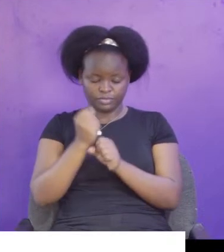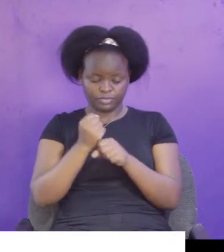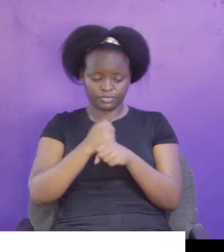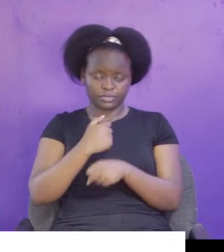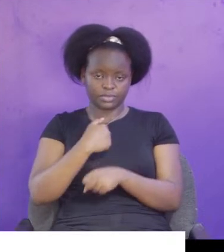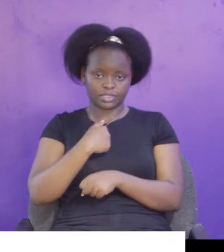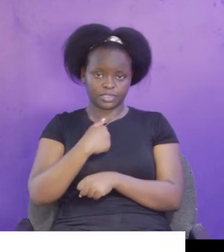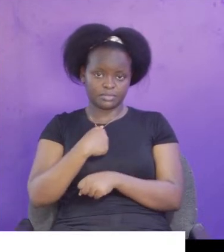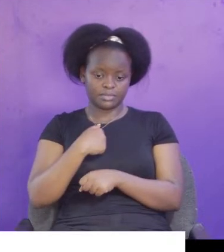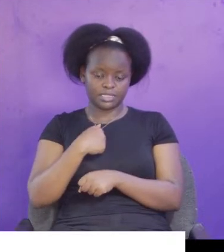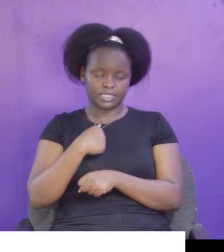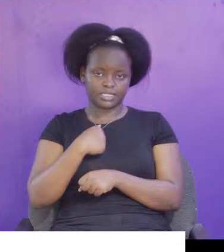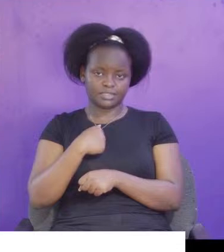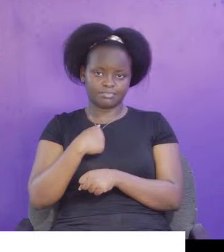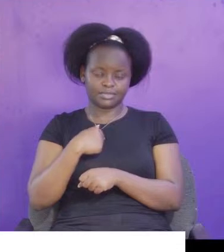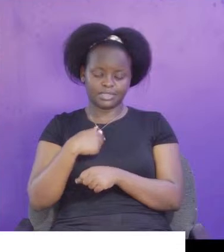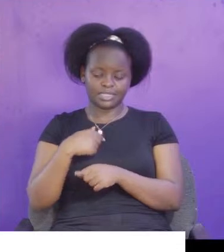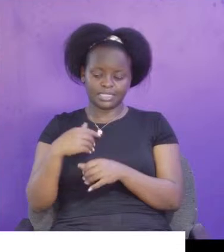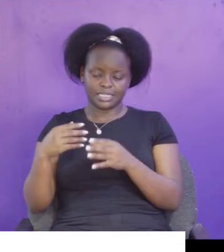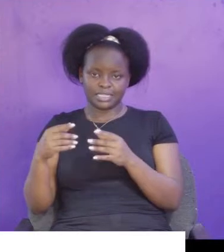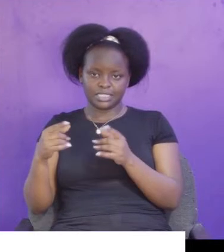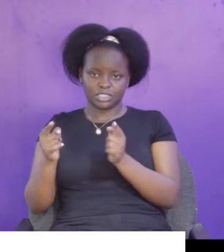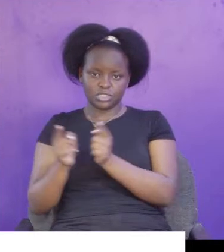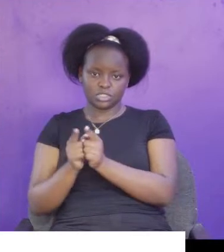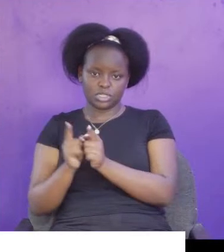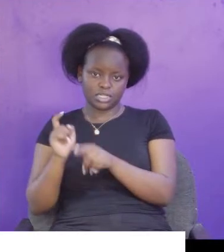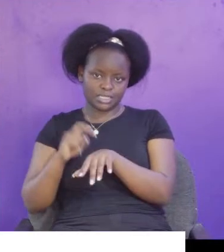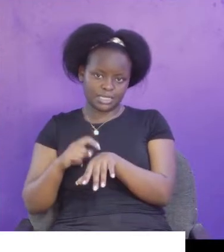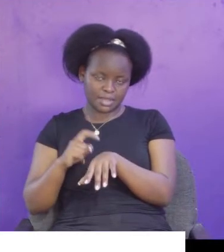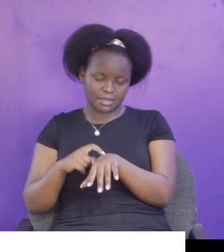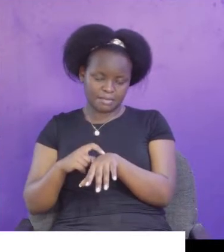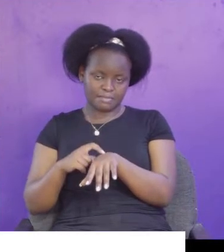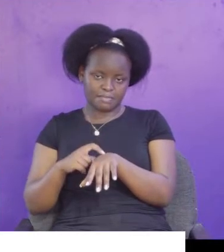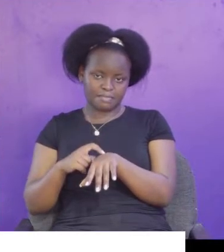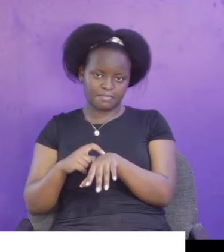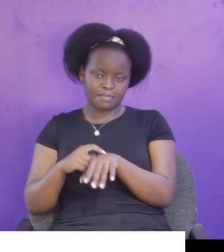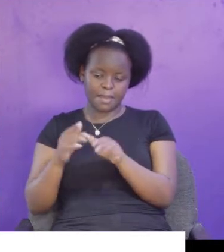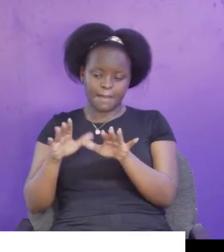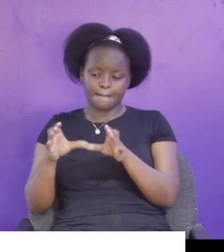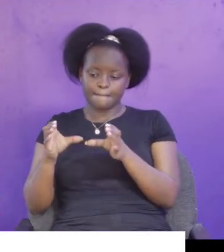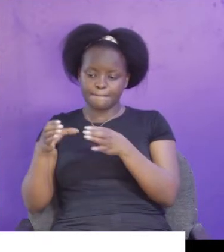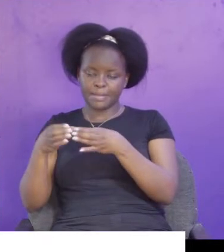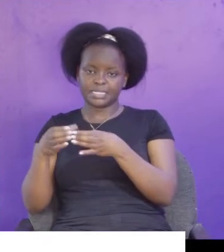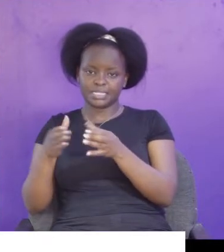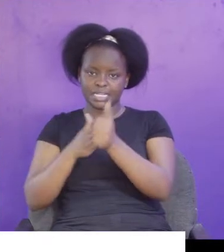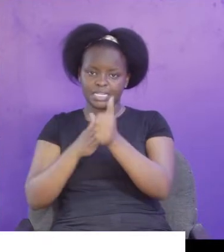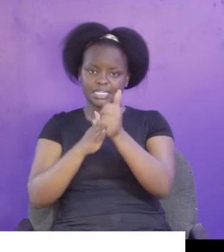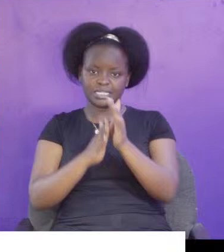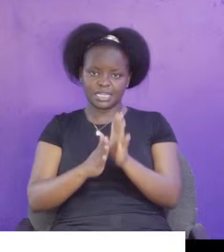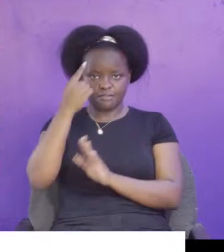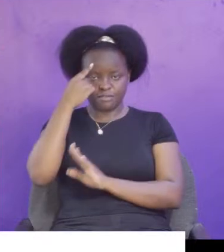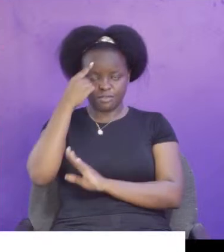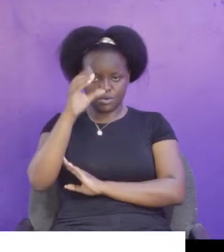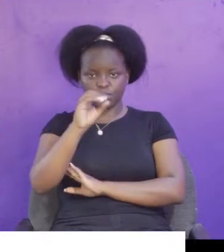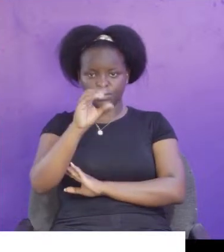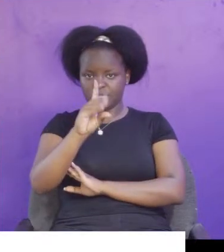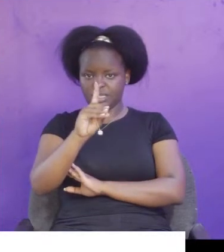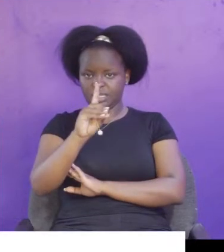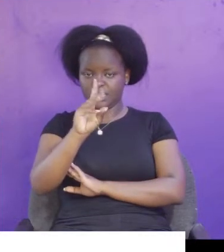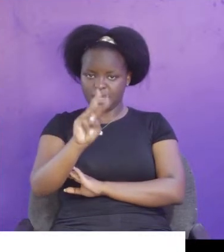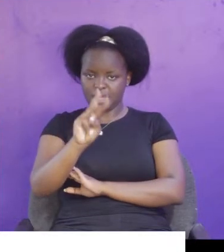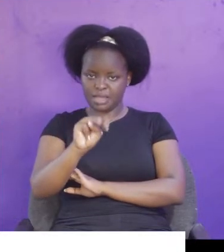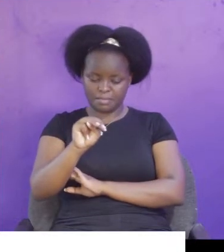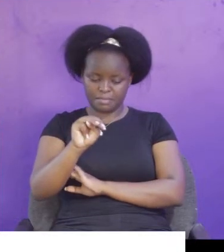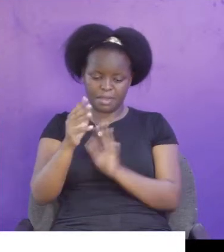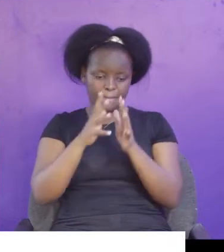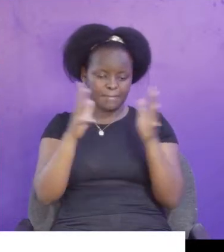acting party leader of ODM, the oldest and the largest party